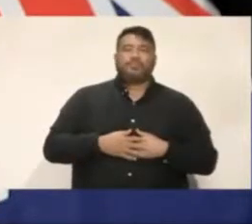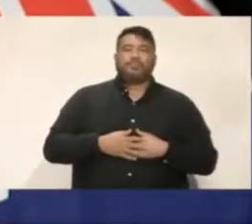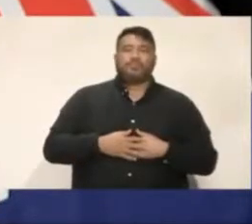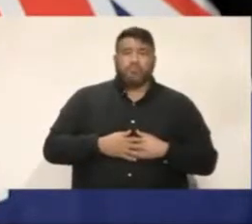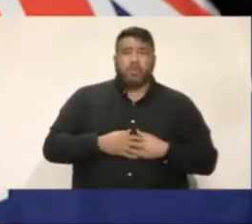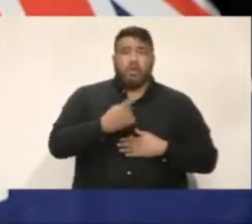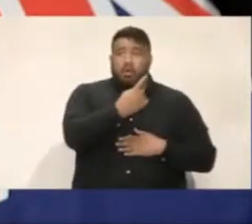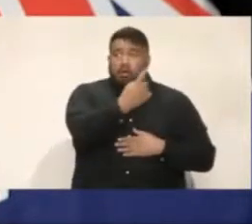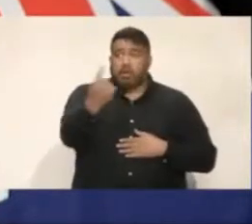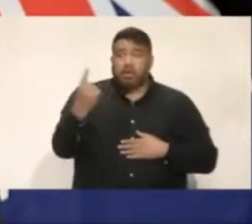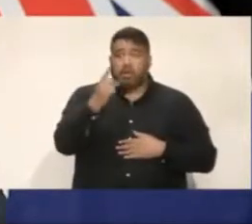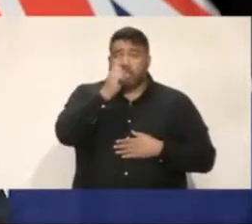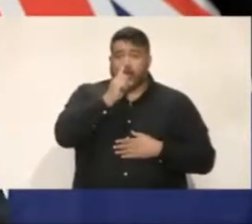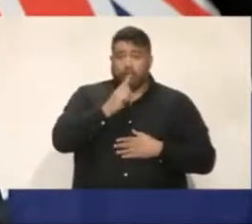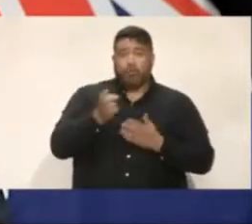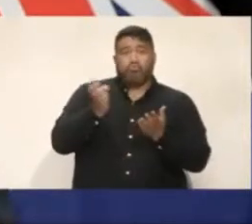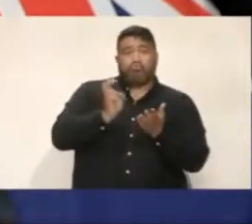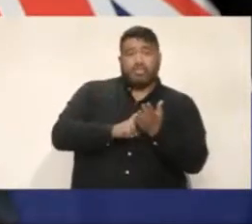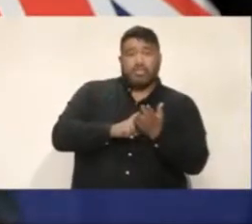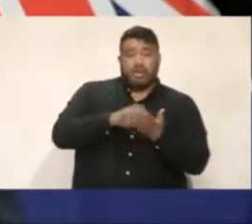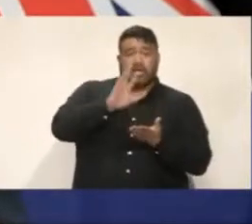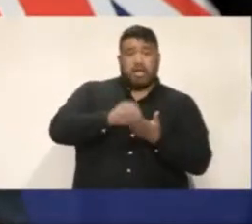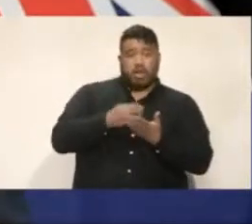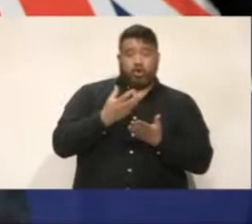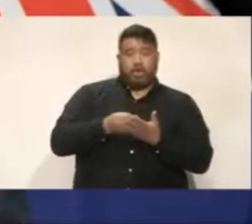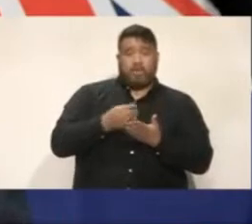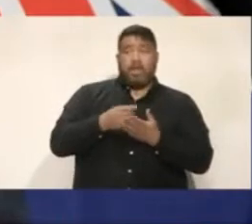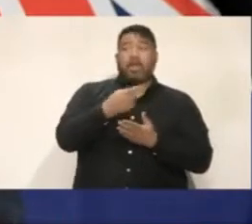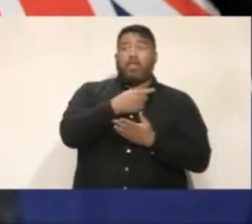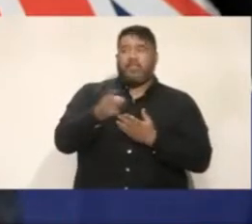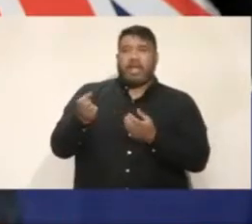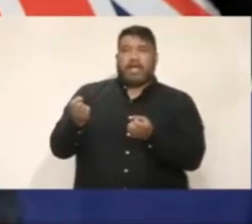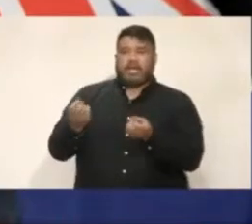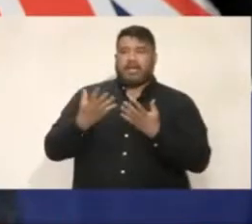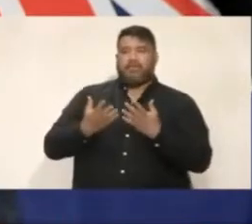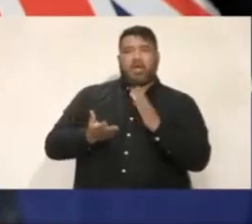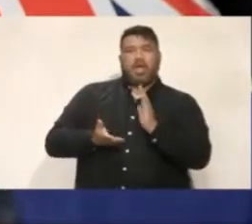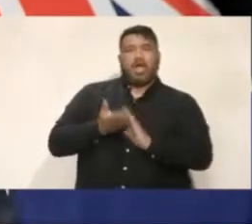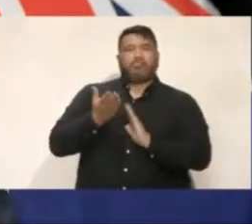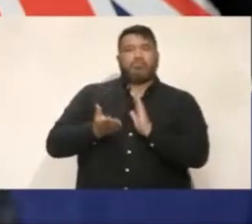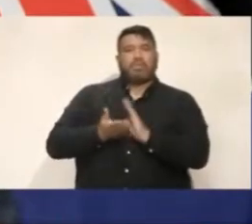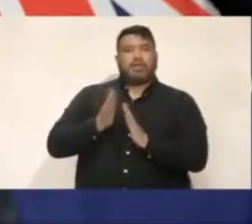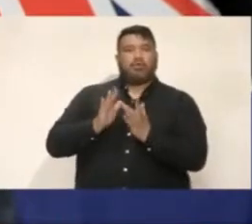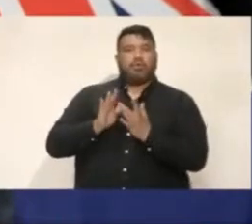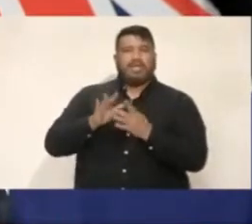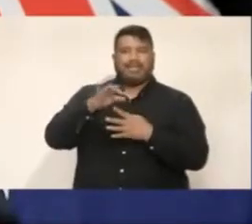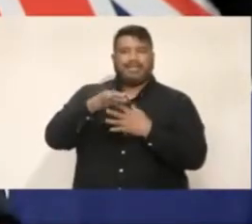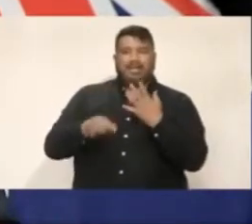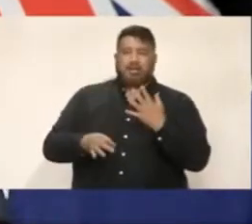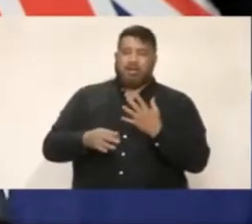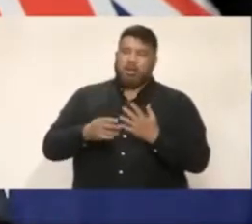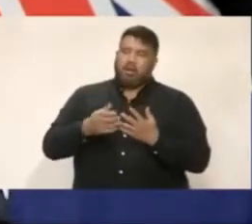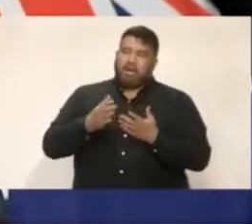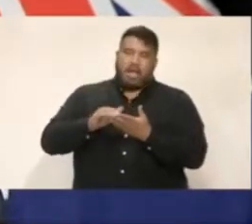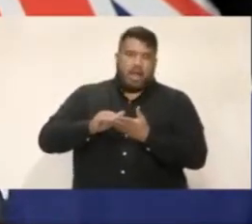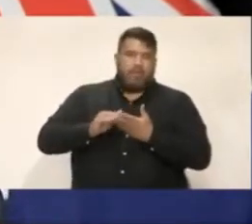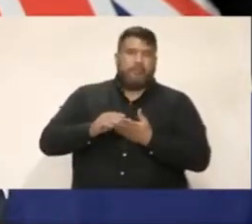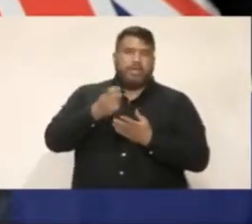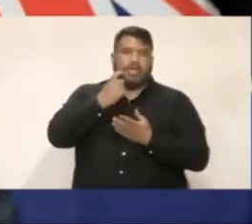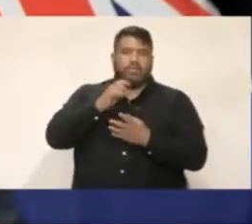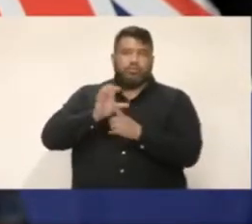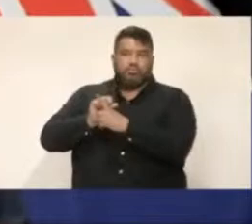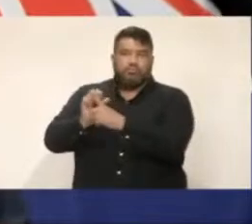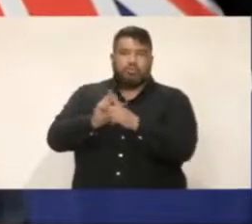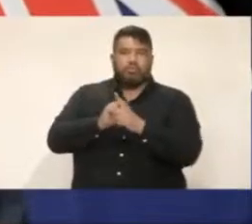downloaded the app and registered has provided us with their up-to-date contact details, which is extremely helpful for our contact tracing